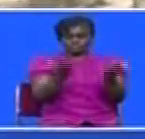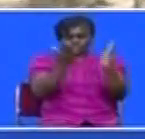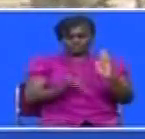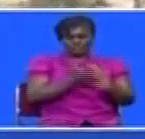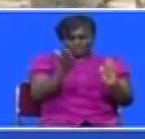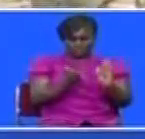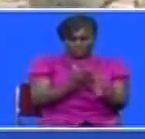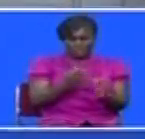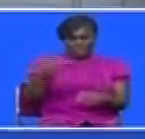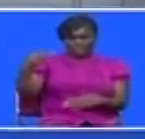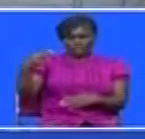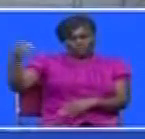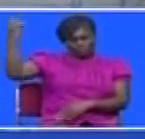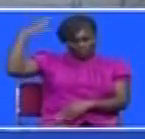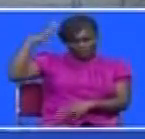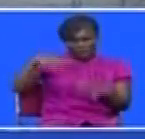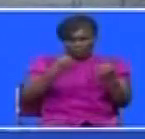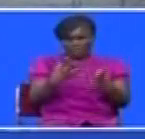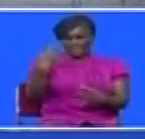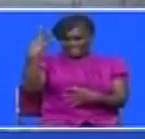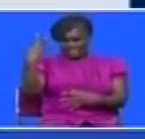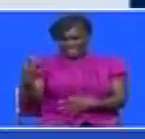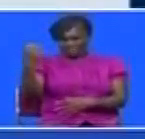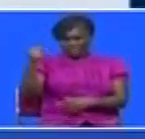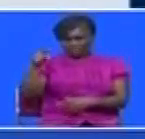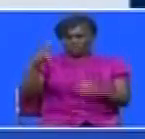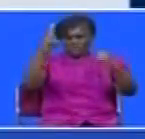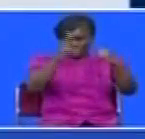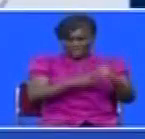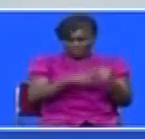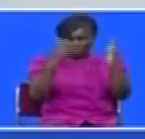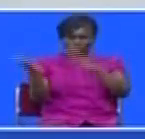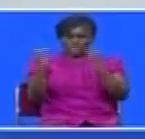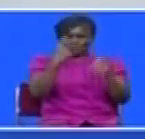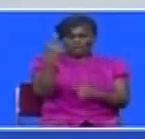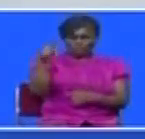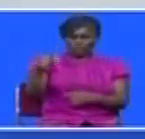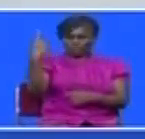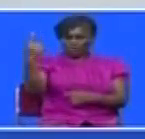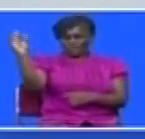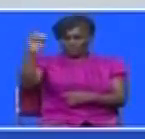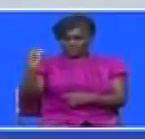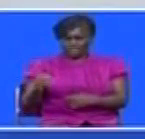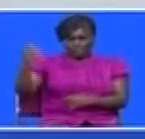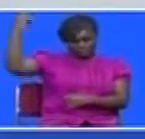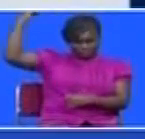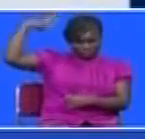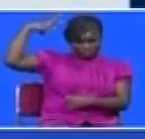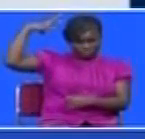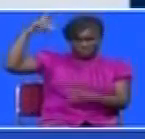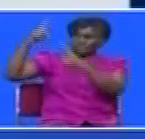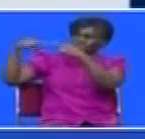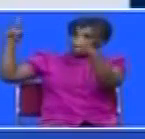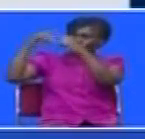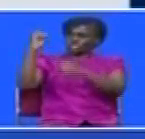efficiency. Hydropower accounts for 35.7%, wind 1.13%, solar